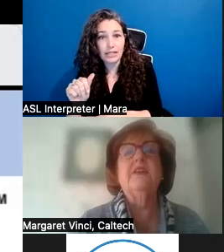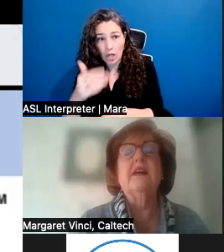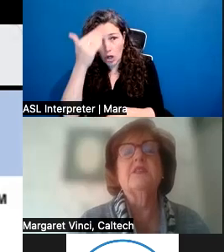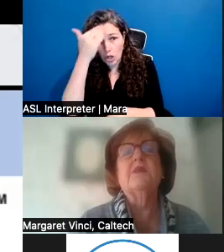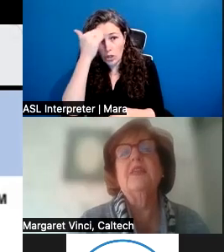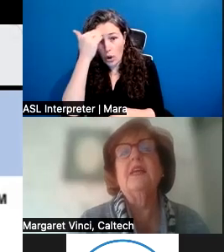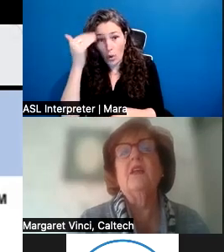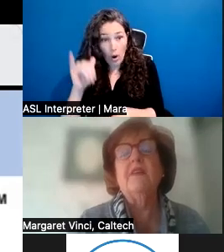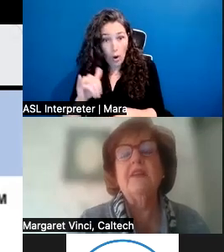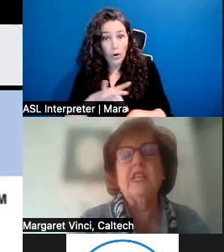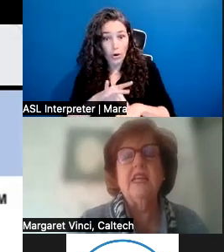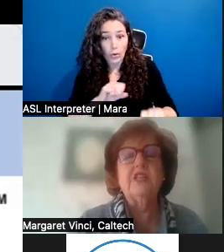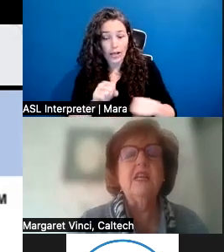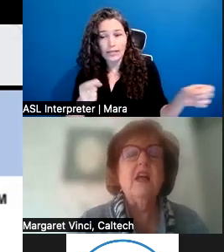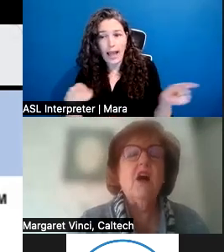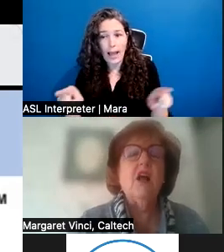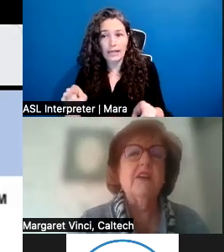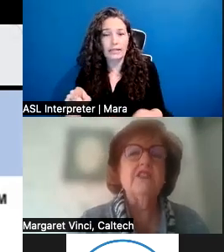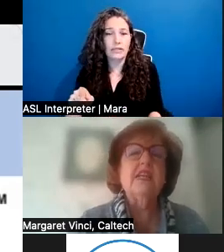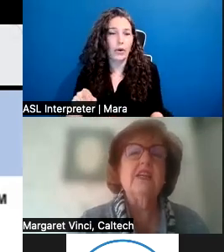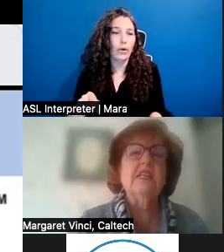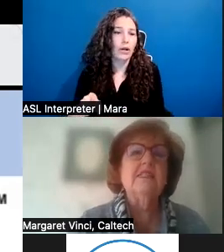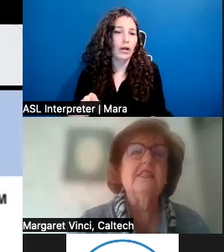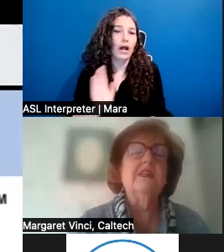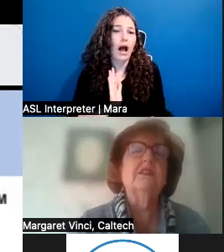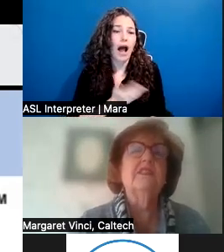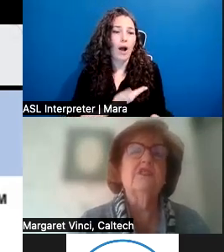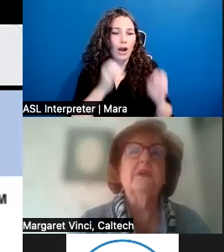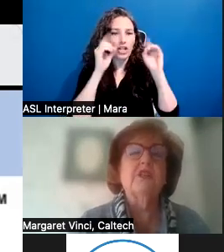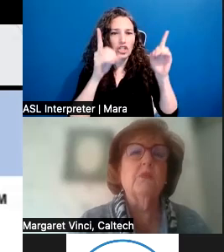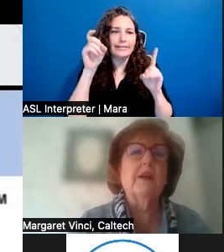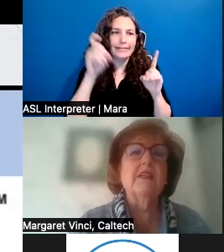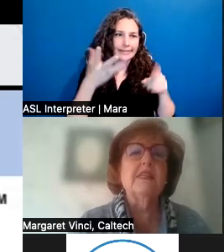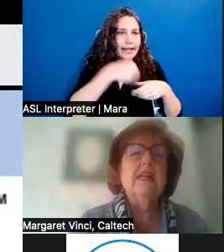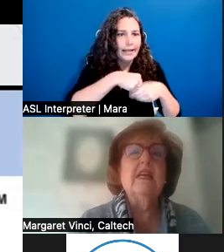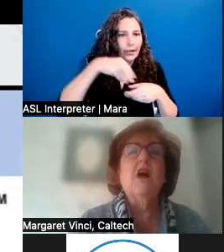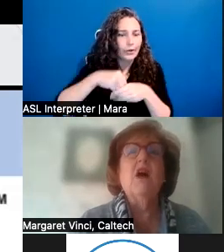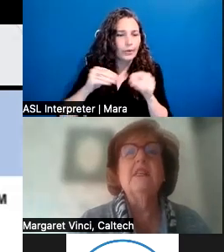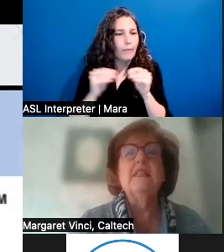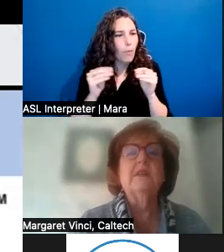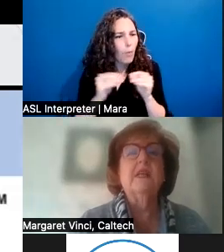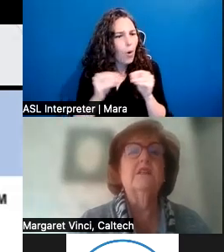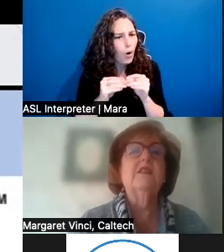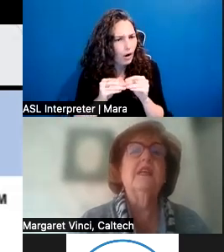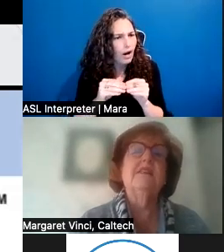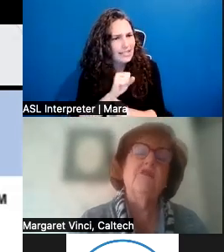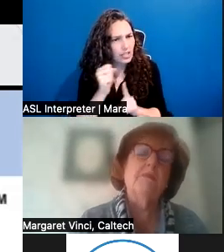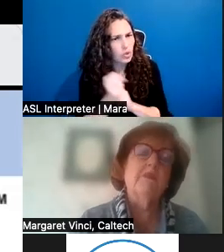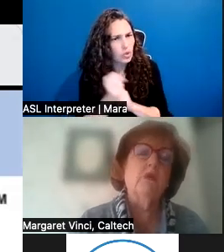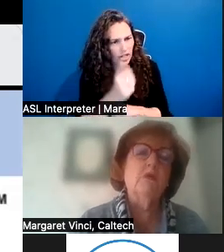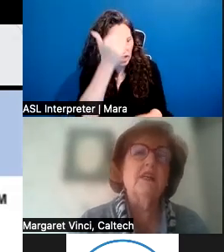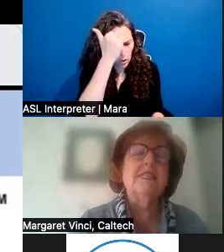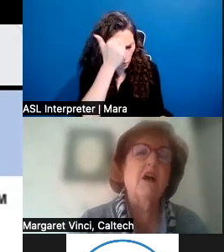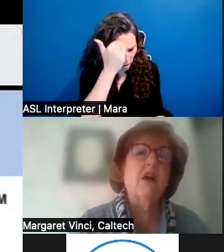yourself now. So I think a lot of education, all of our education needs to include situation awareness. It all needs to include that